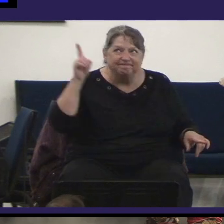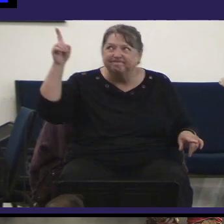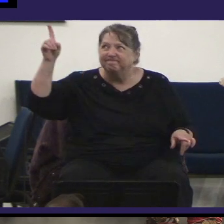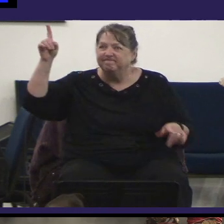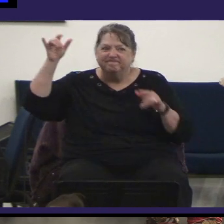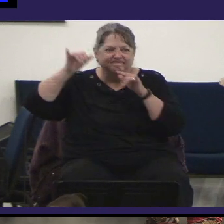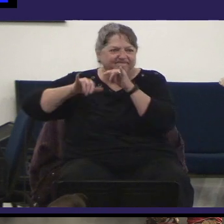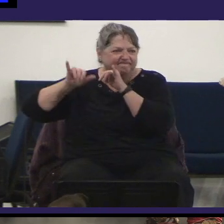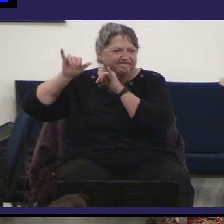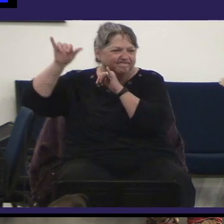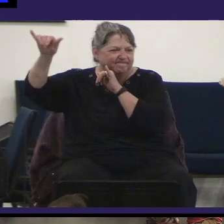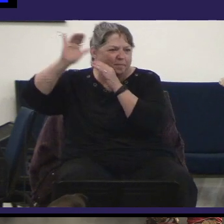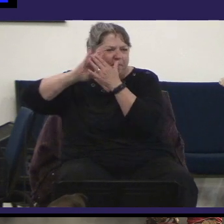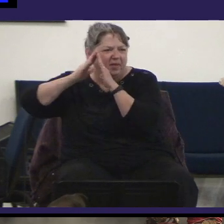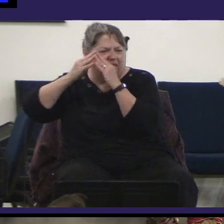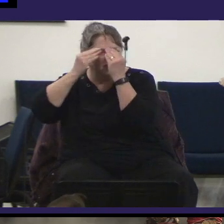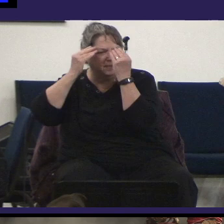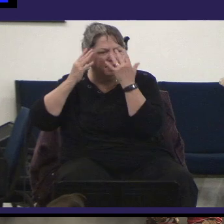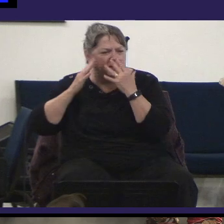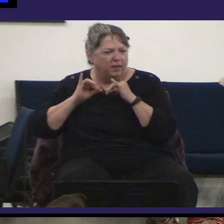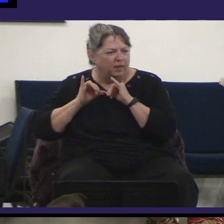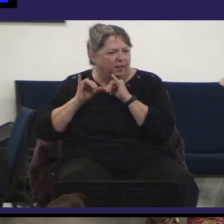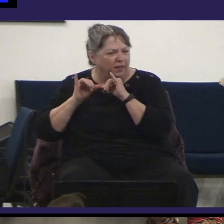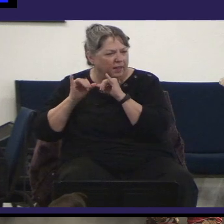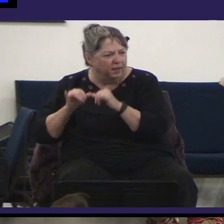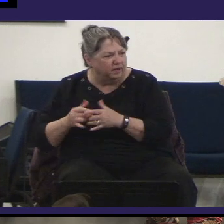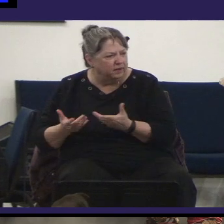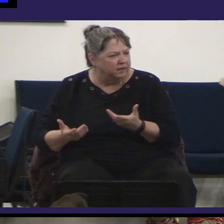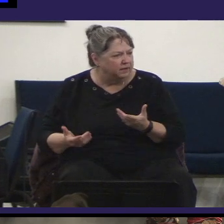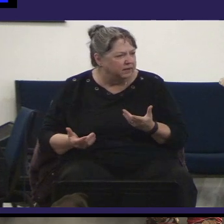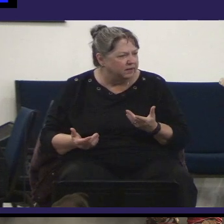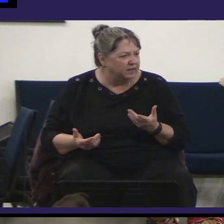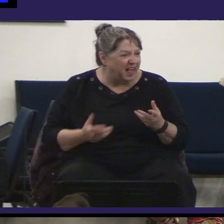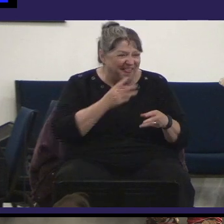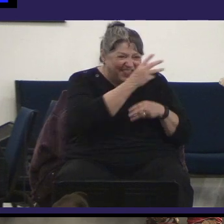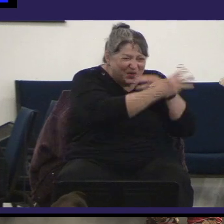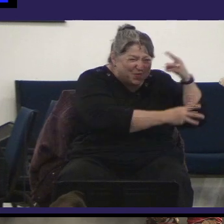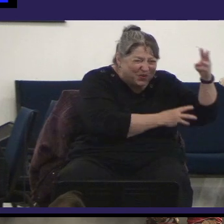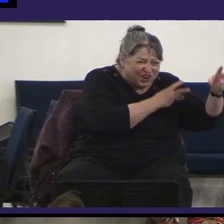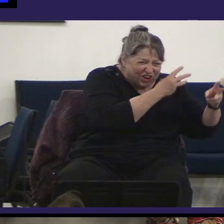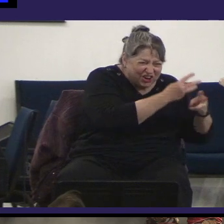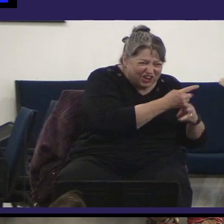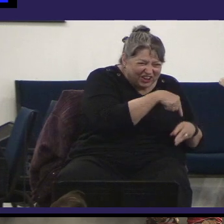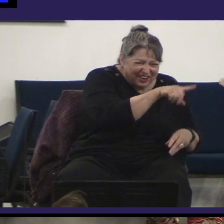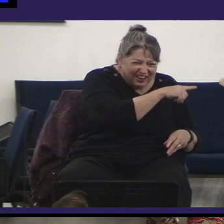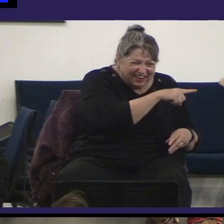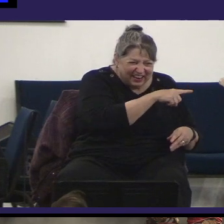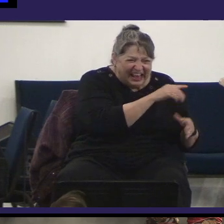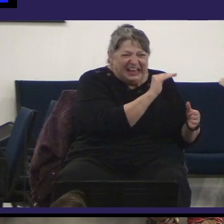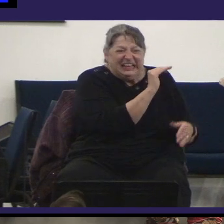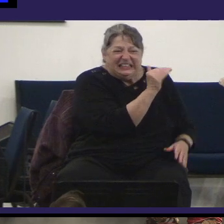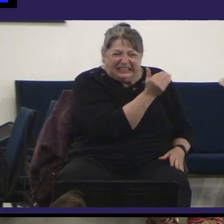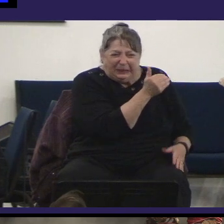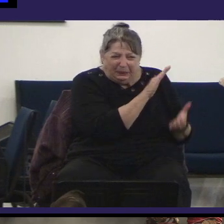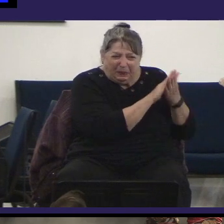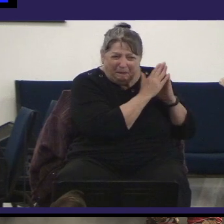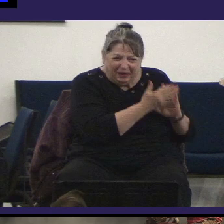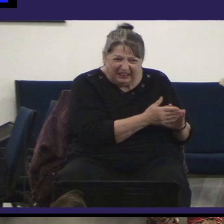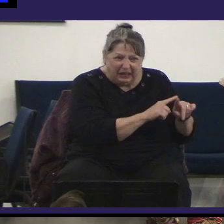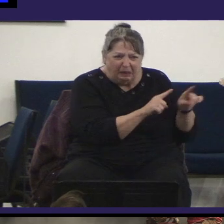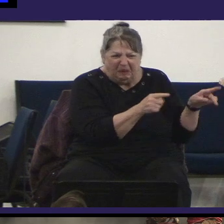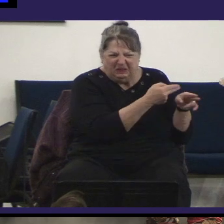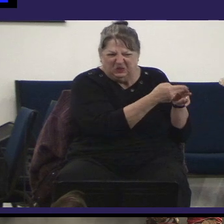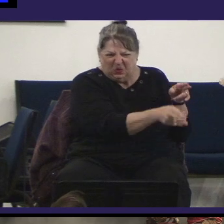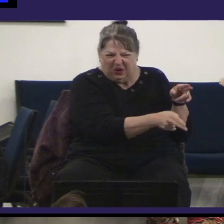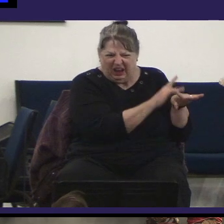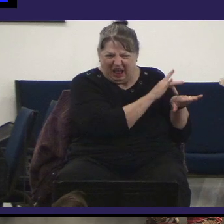often. It's a peace designed to pull us away from the things of God. He says, I've given you peace. I give you peace different than that